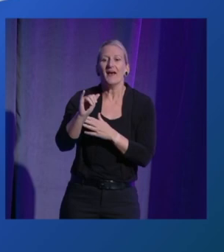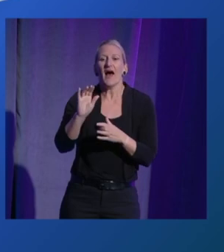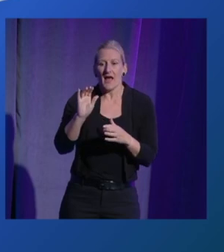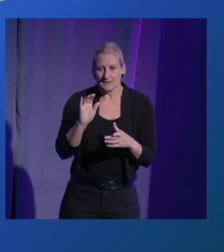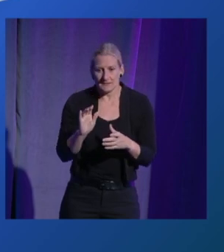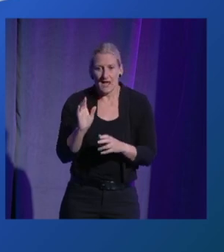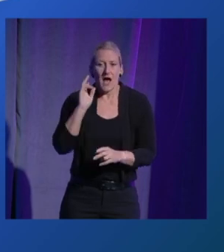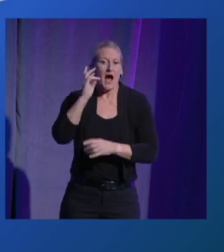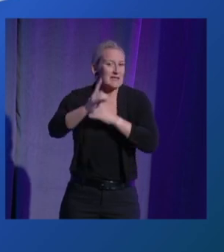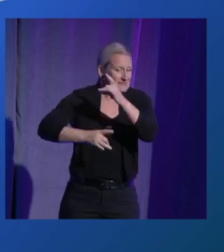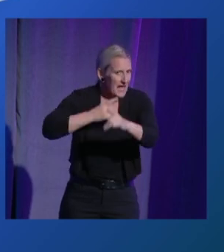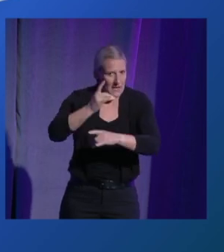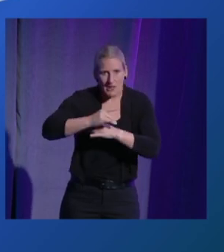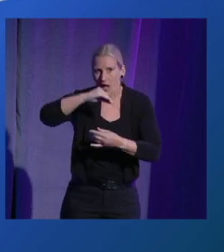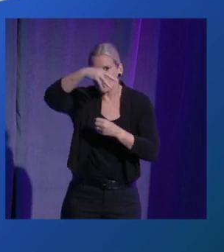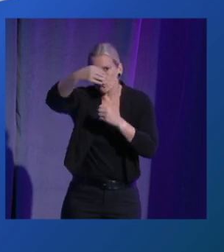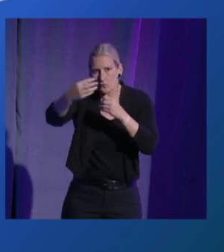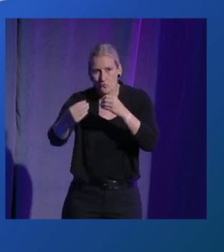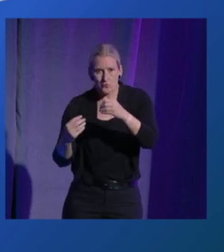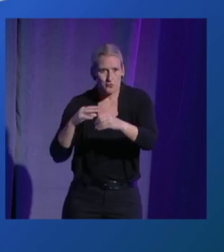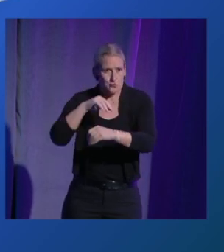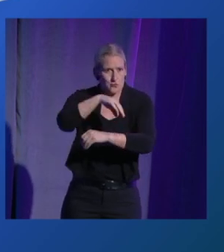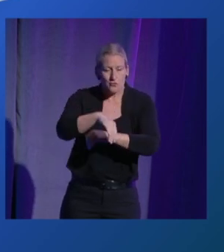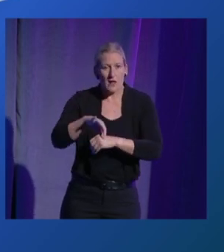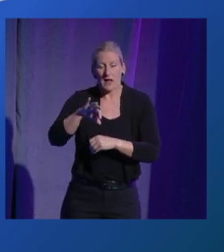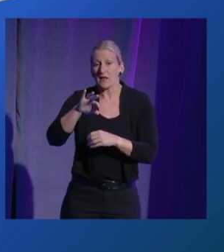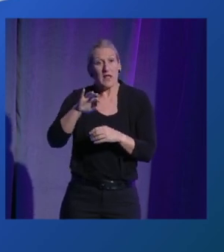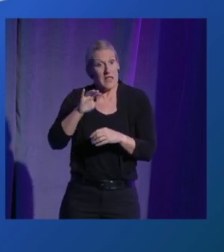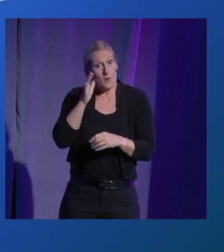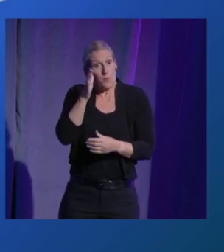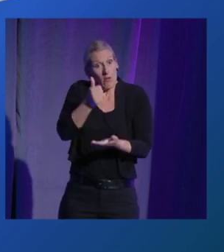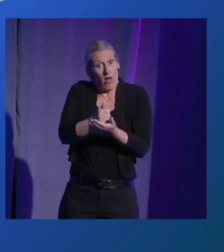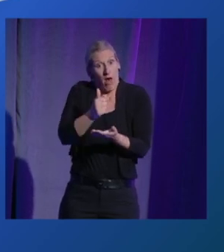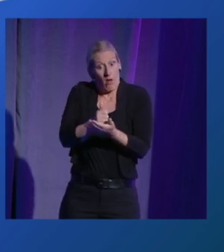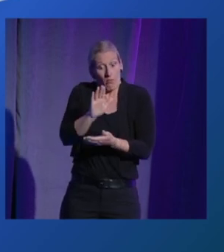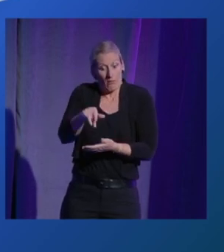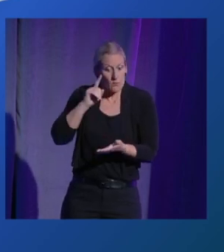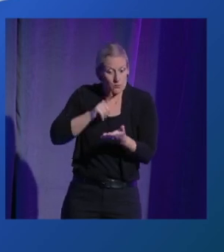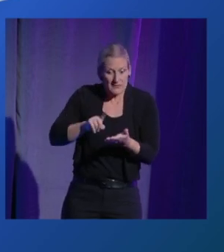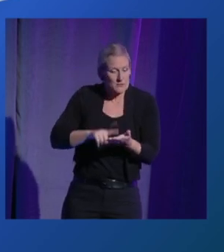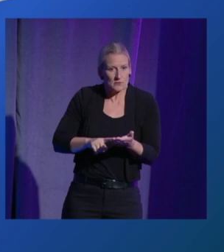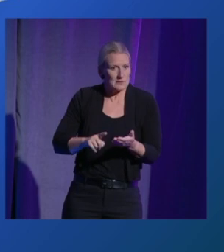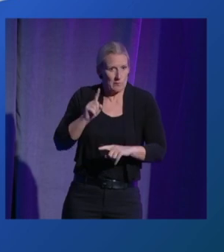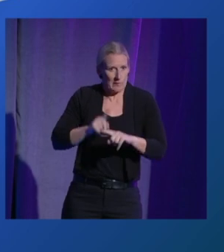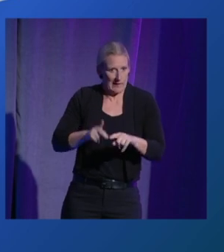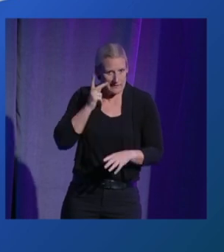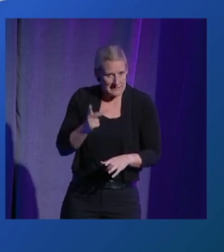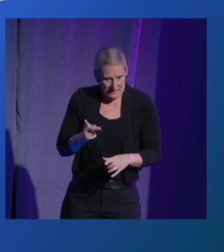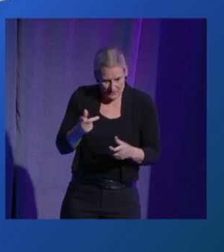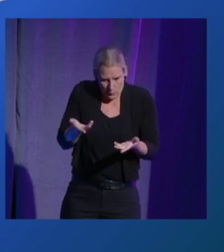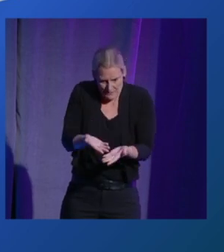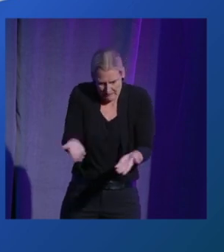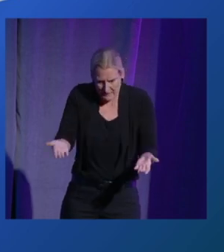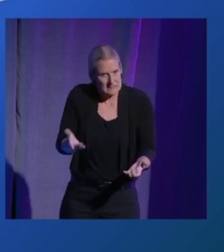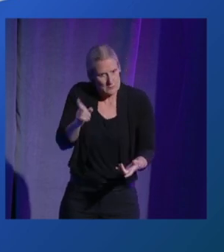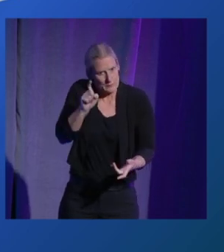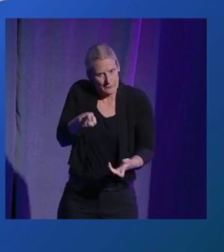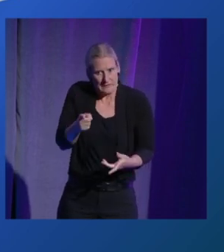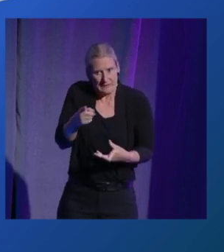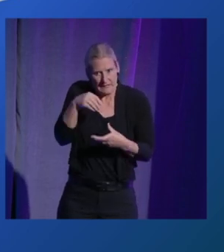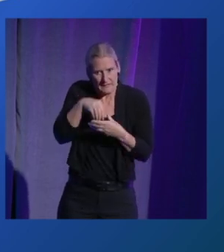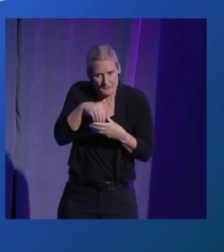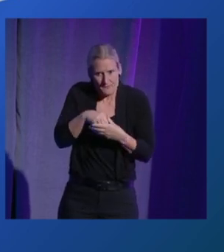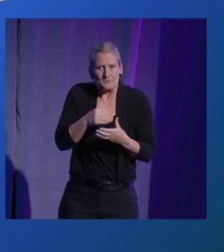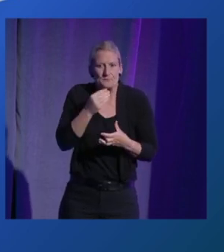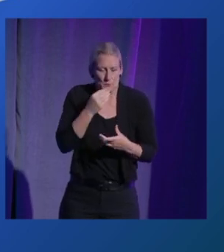uh uh fiber uh and and and those uh seed composition uh uh components from uh satellite